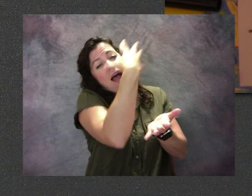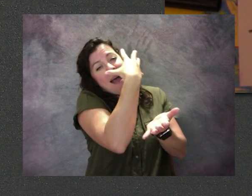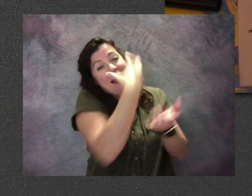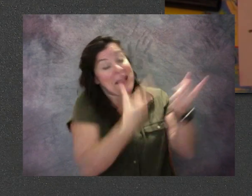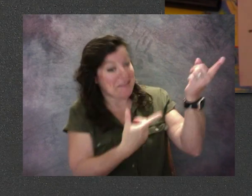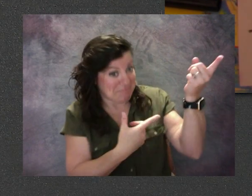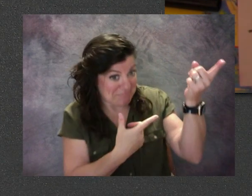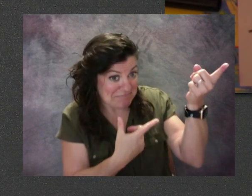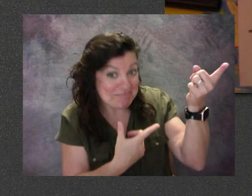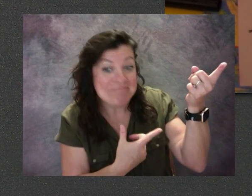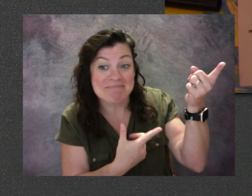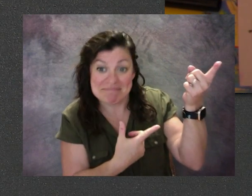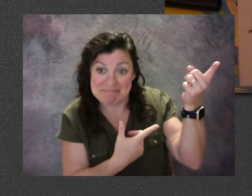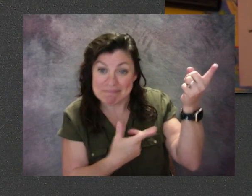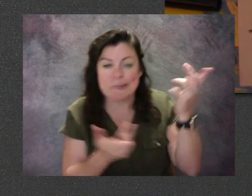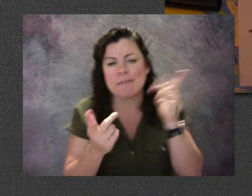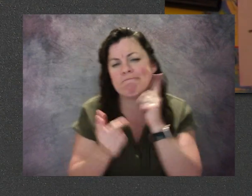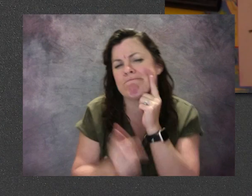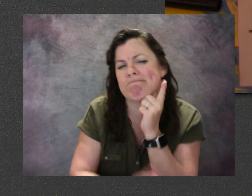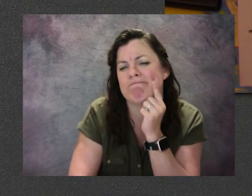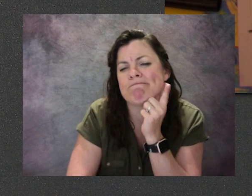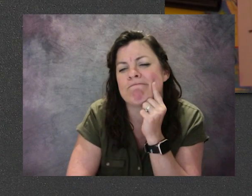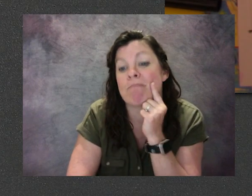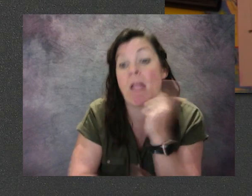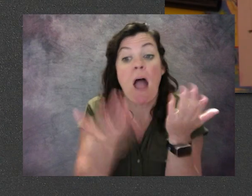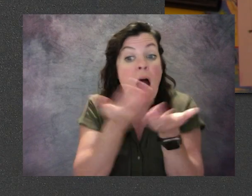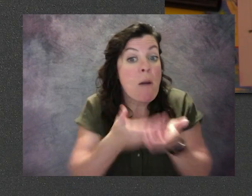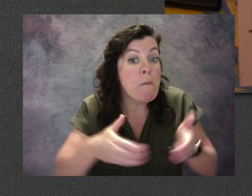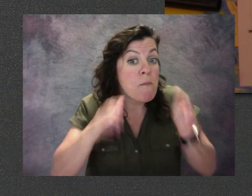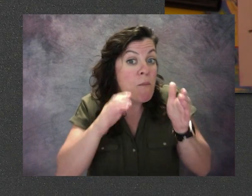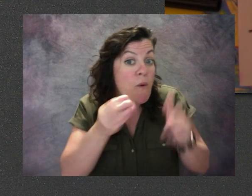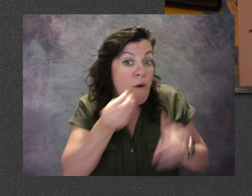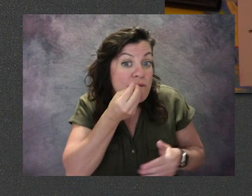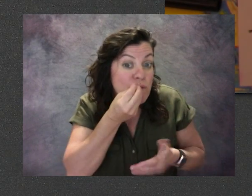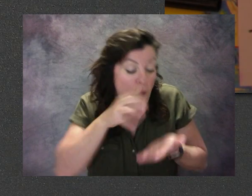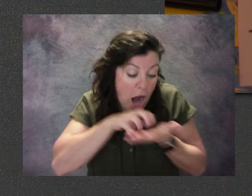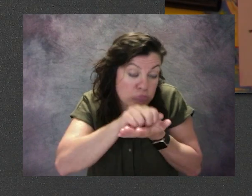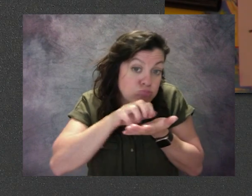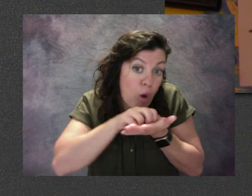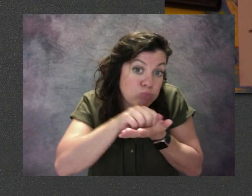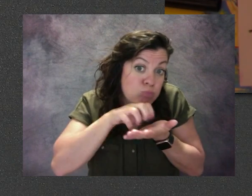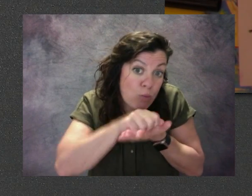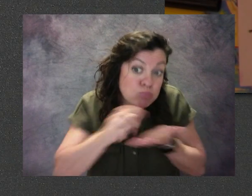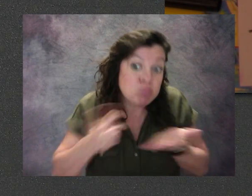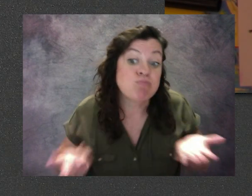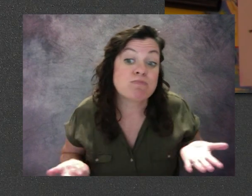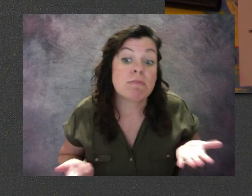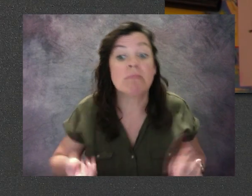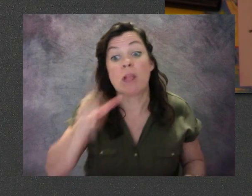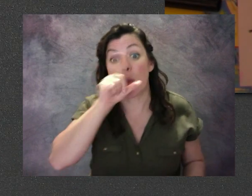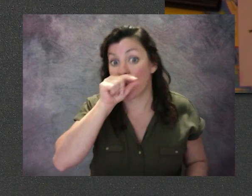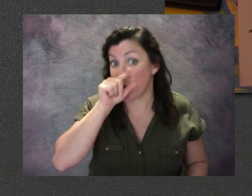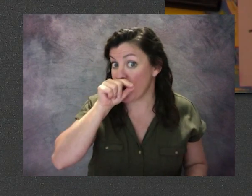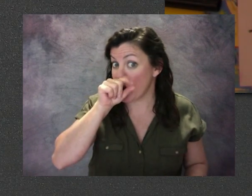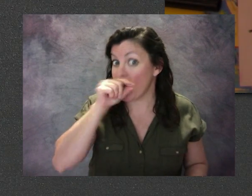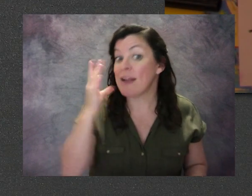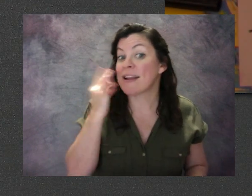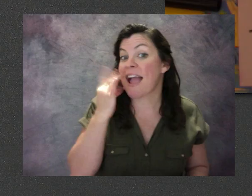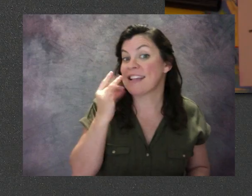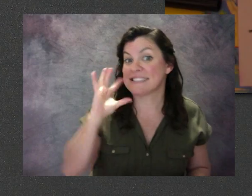to draw a bowl of food. Maybe you want to draw that bird.